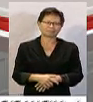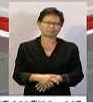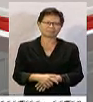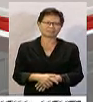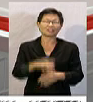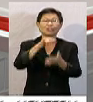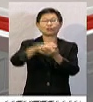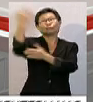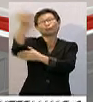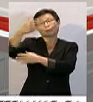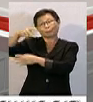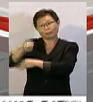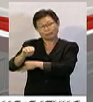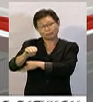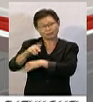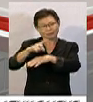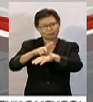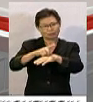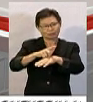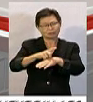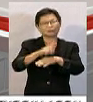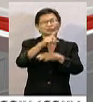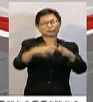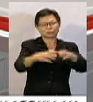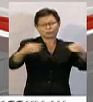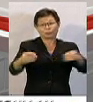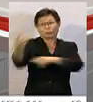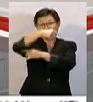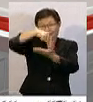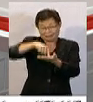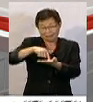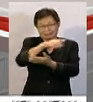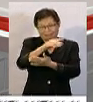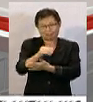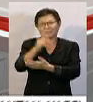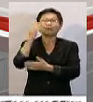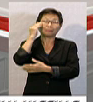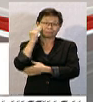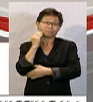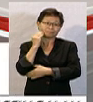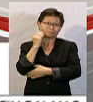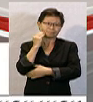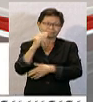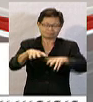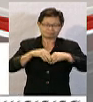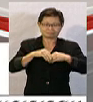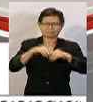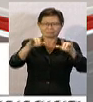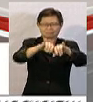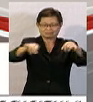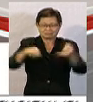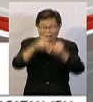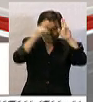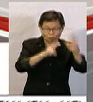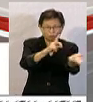Ya, demikian ucapan Perdana Menteri di Oyata, Jepun hari ini. Dan Tun Dr. Mahathir Mohamad menerima ijazah kehormat